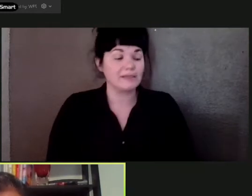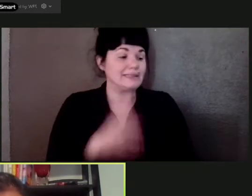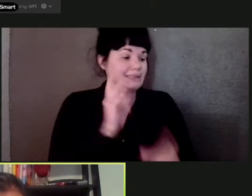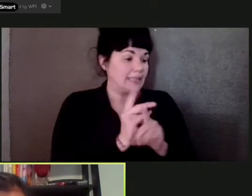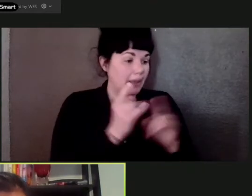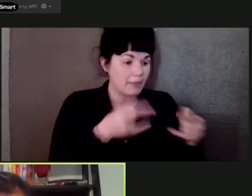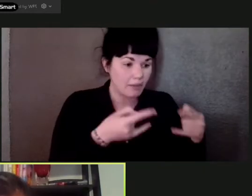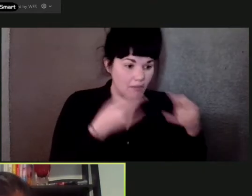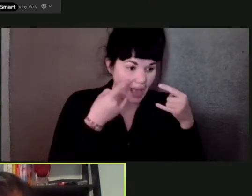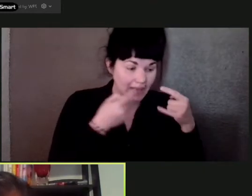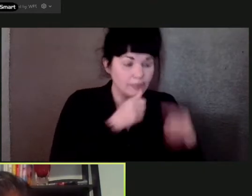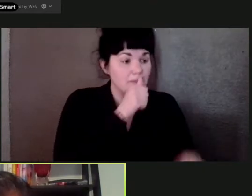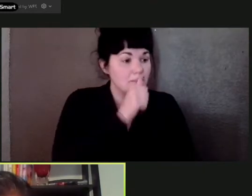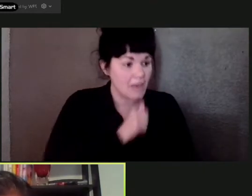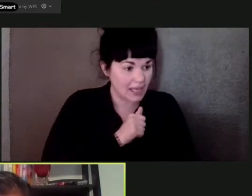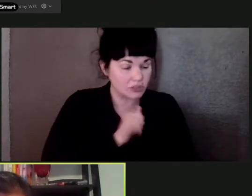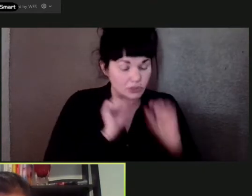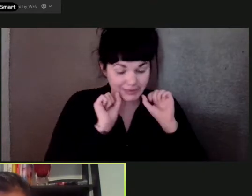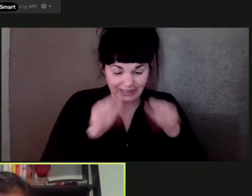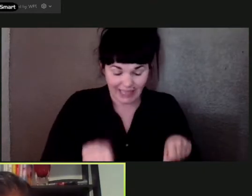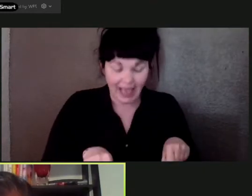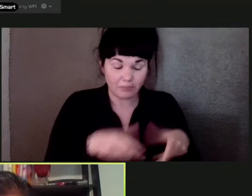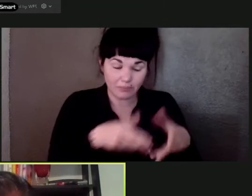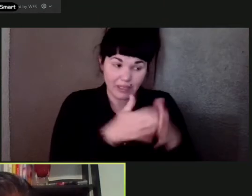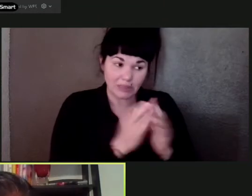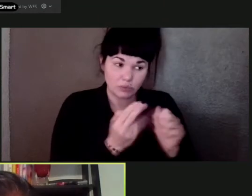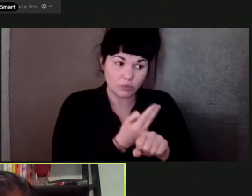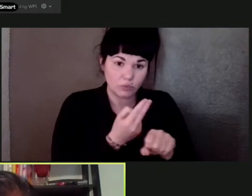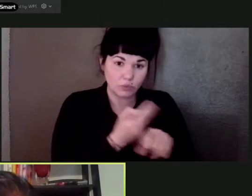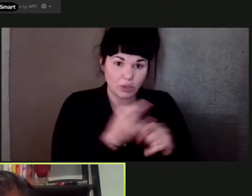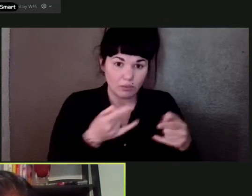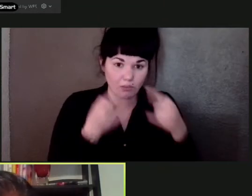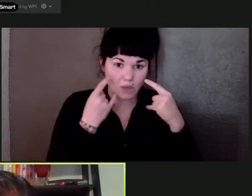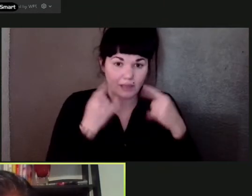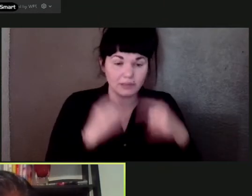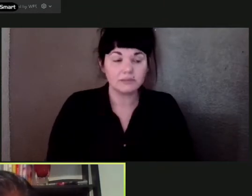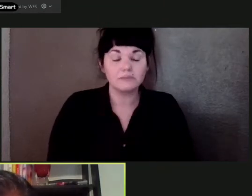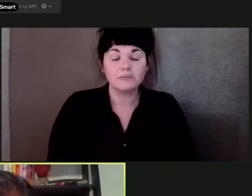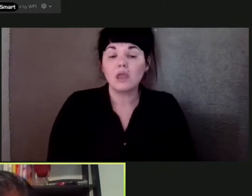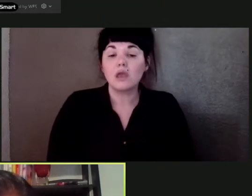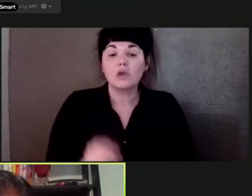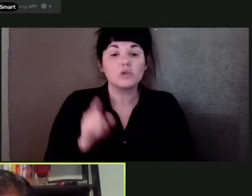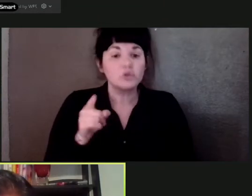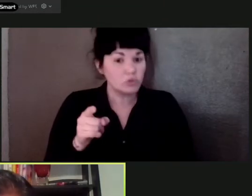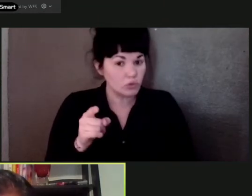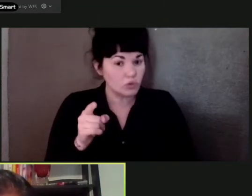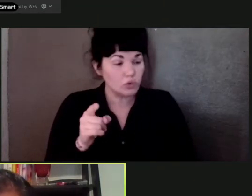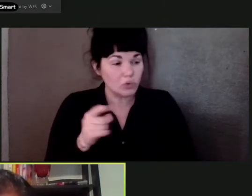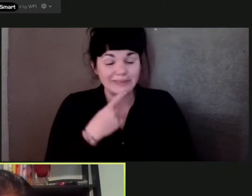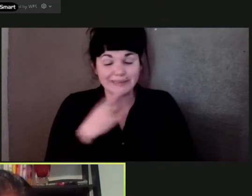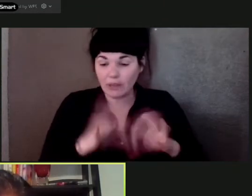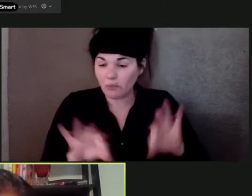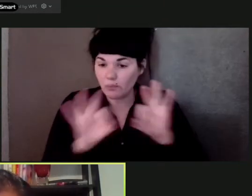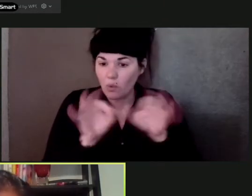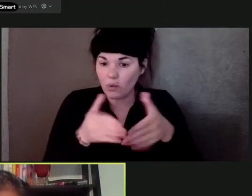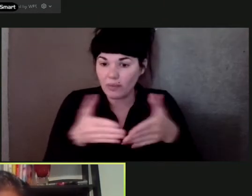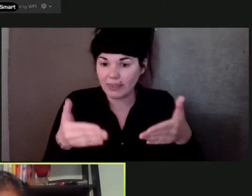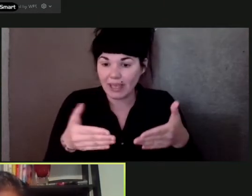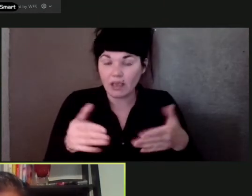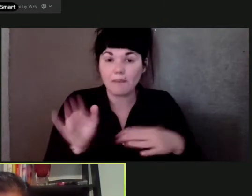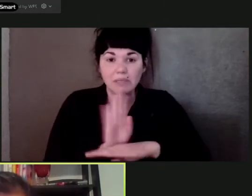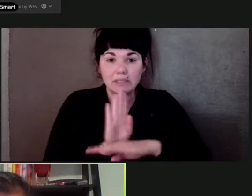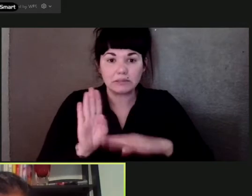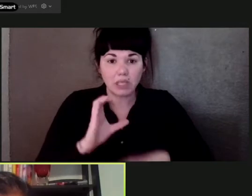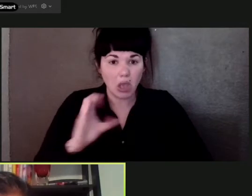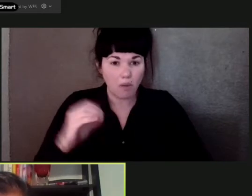mask. Important thing you just said is that employers can ask for proof of vaccination status, and there'll be some guidelines around that.